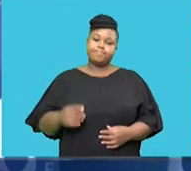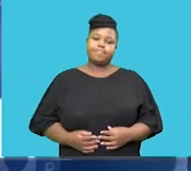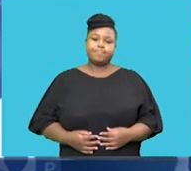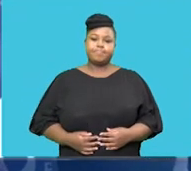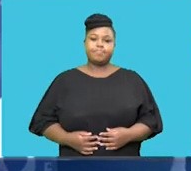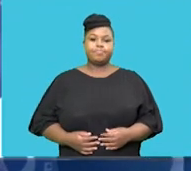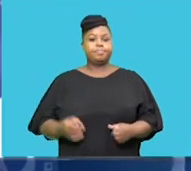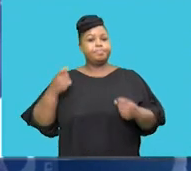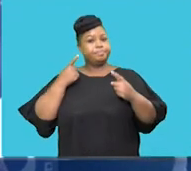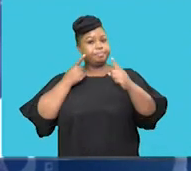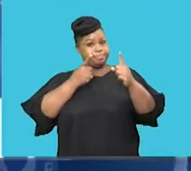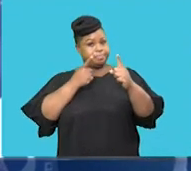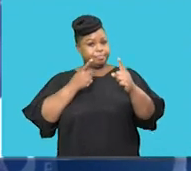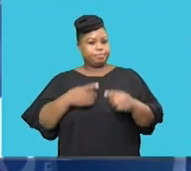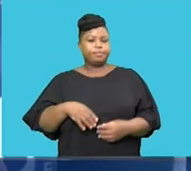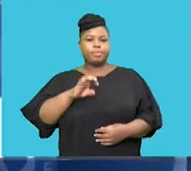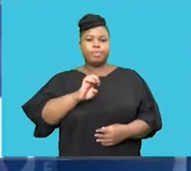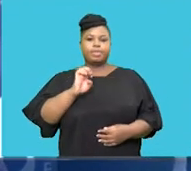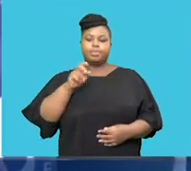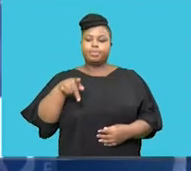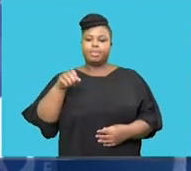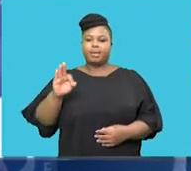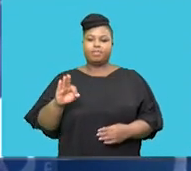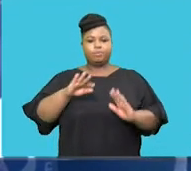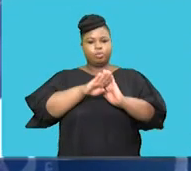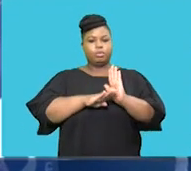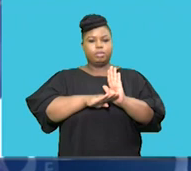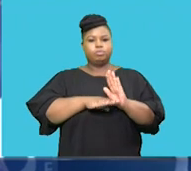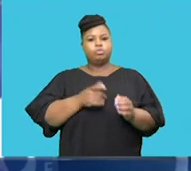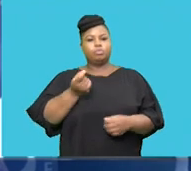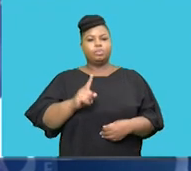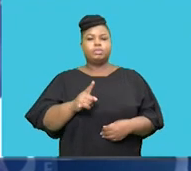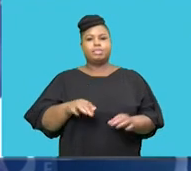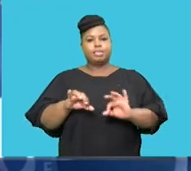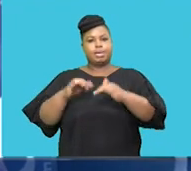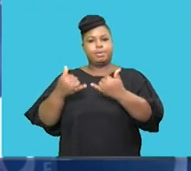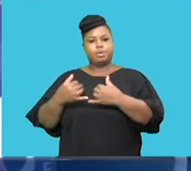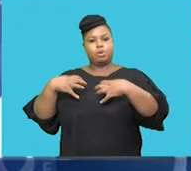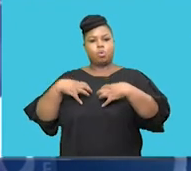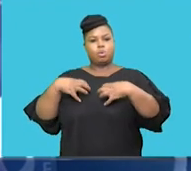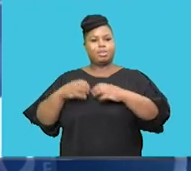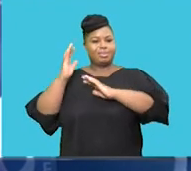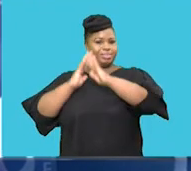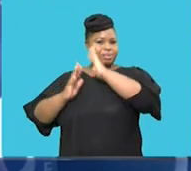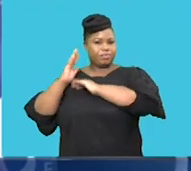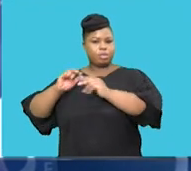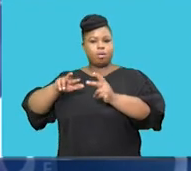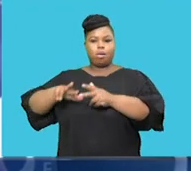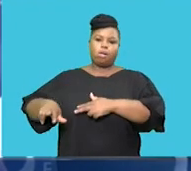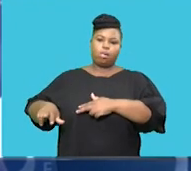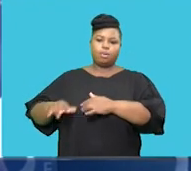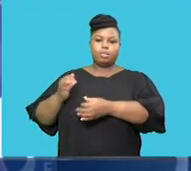The objective of the EEPF program was to encourage entities owned by historically